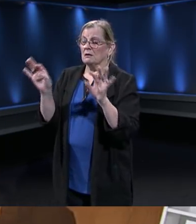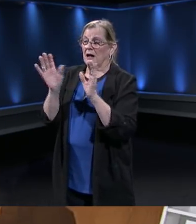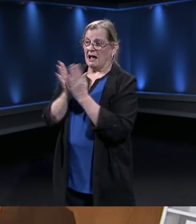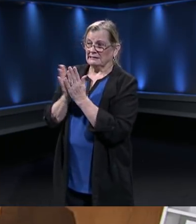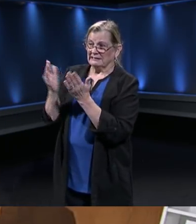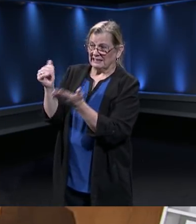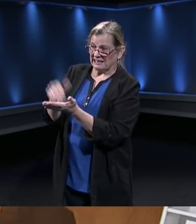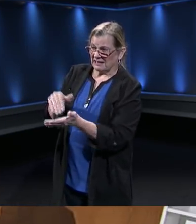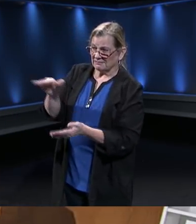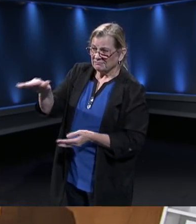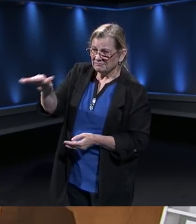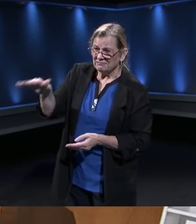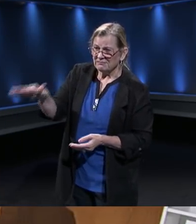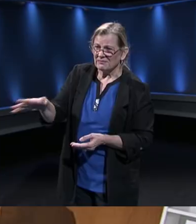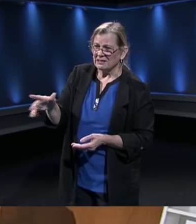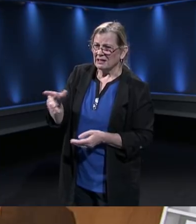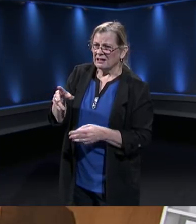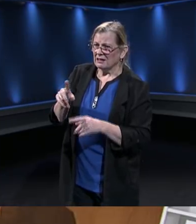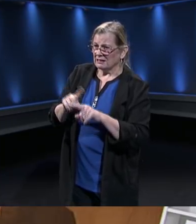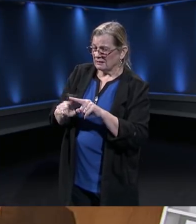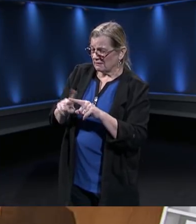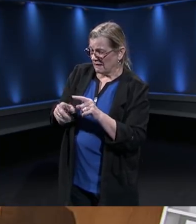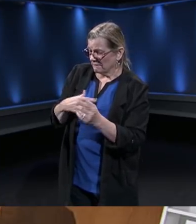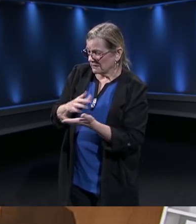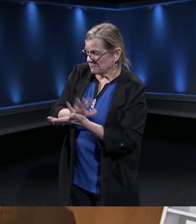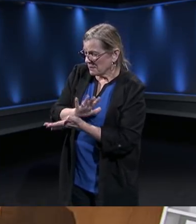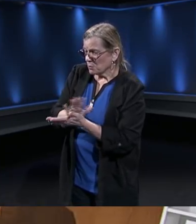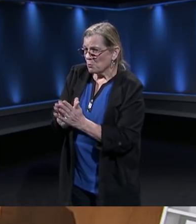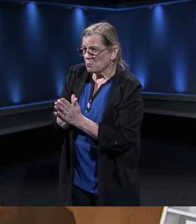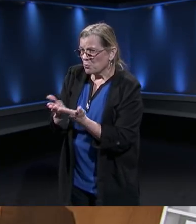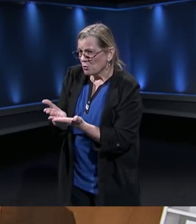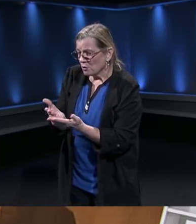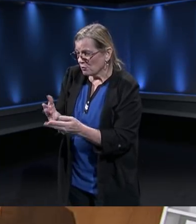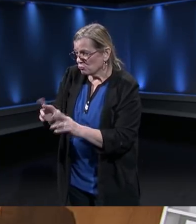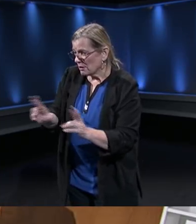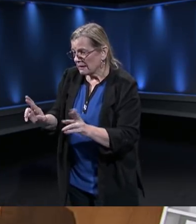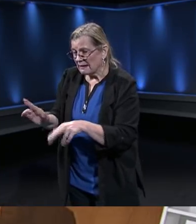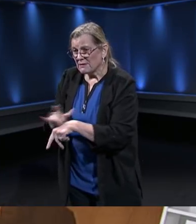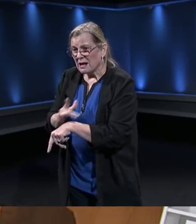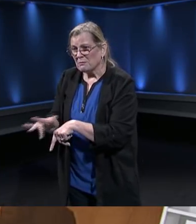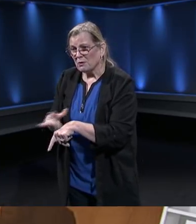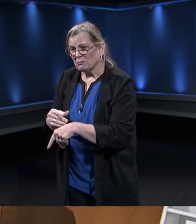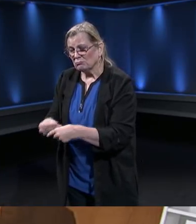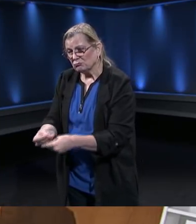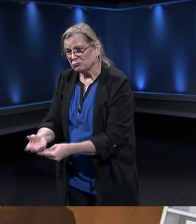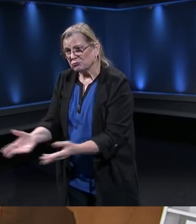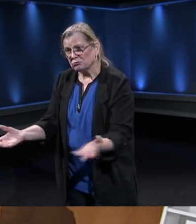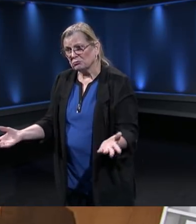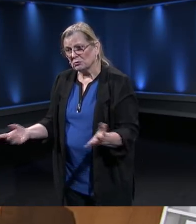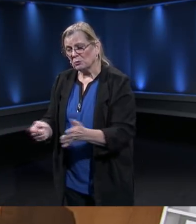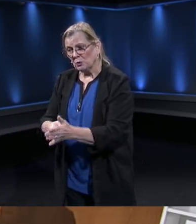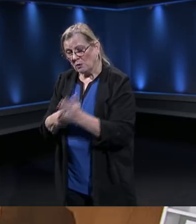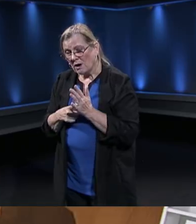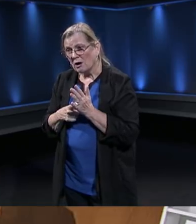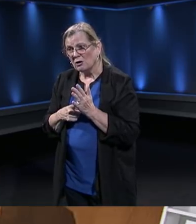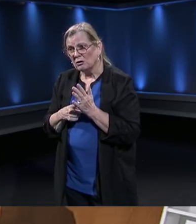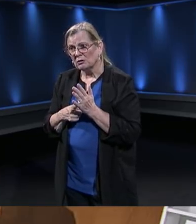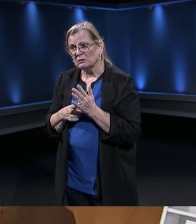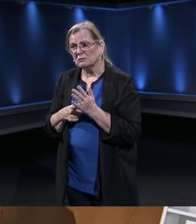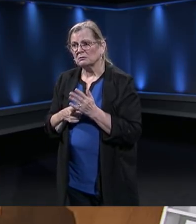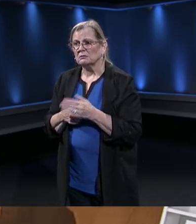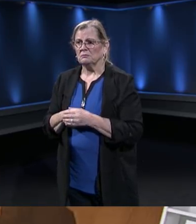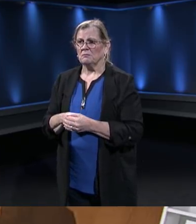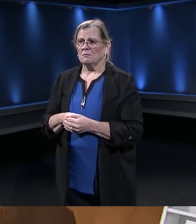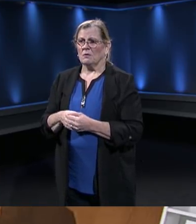if there are going to be updated textbooks available for all of the subjects that require them, so that kids who